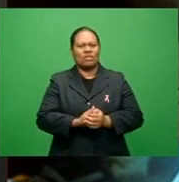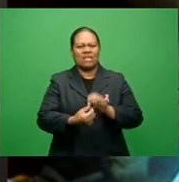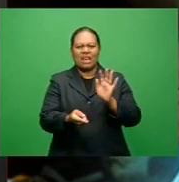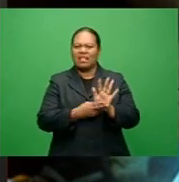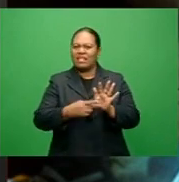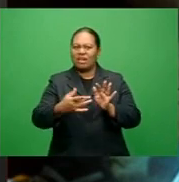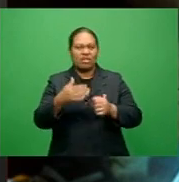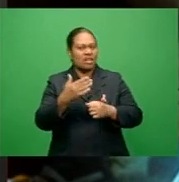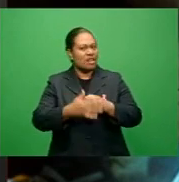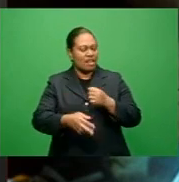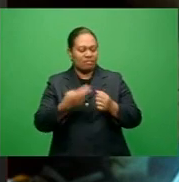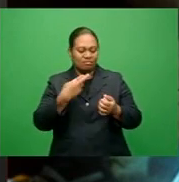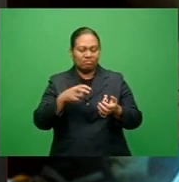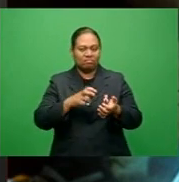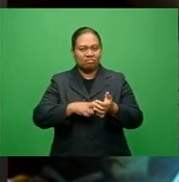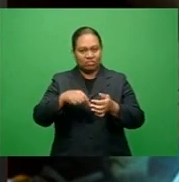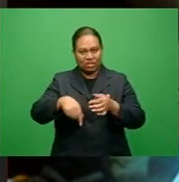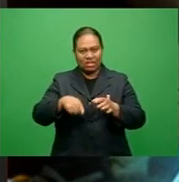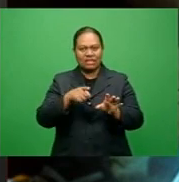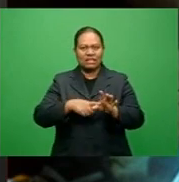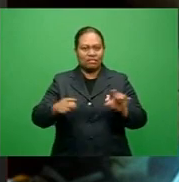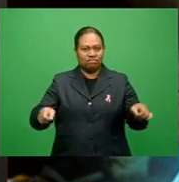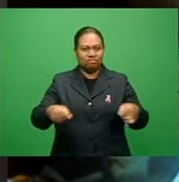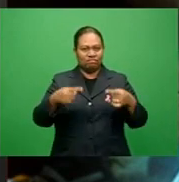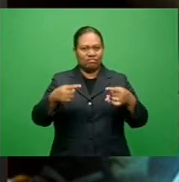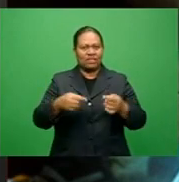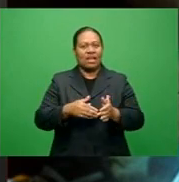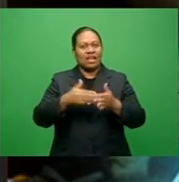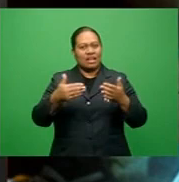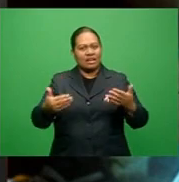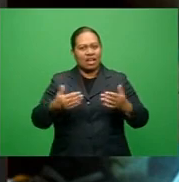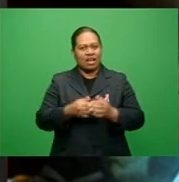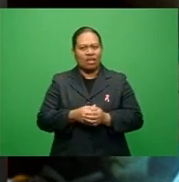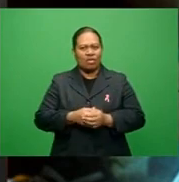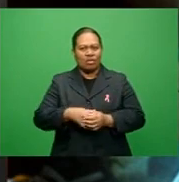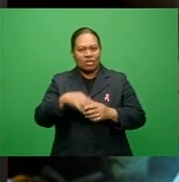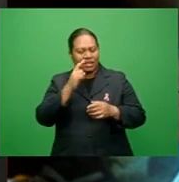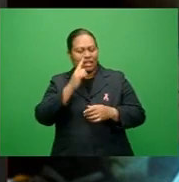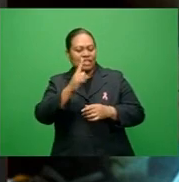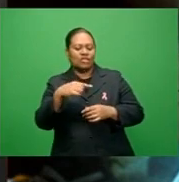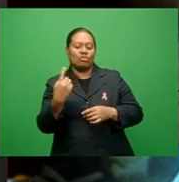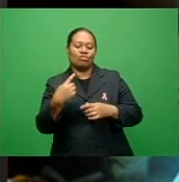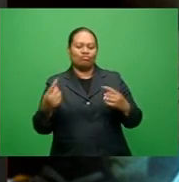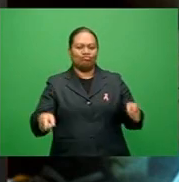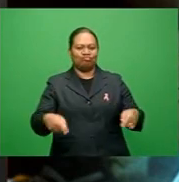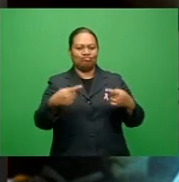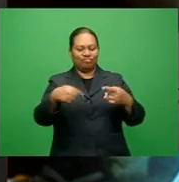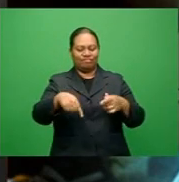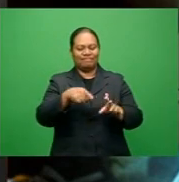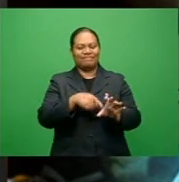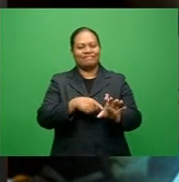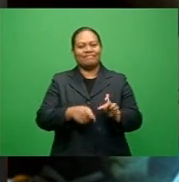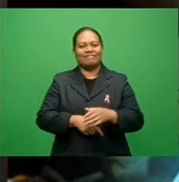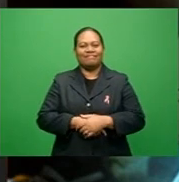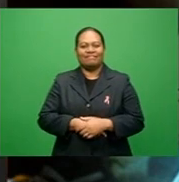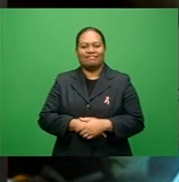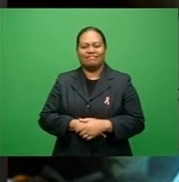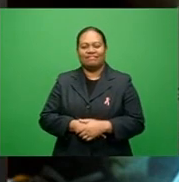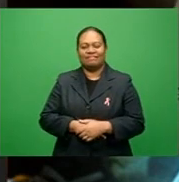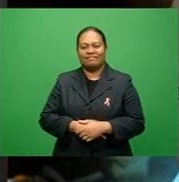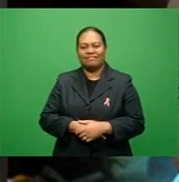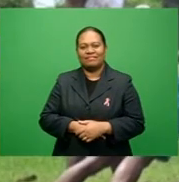not register for this year's tournament, leaving the main prize up for grabs for the other competing teams. Tale Nanukula has